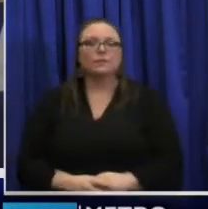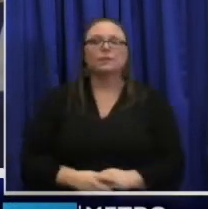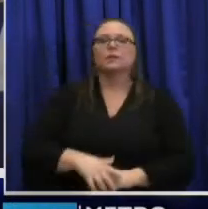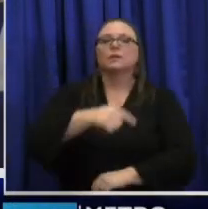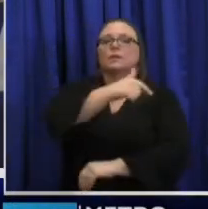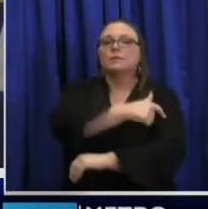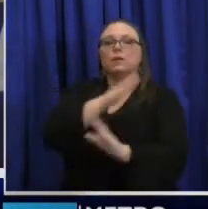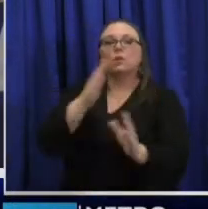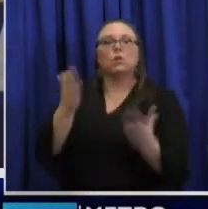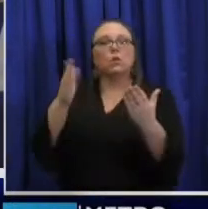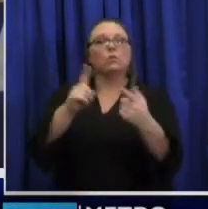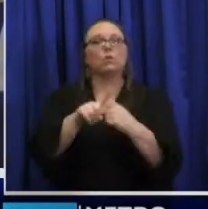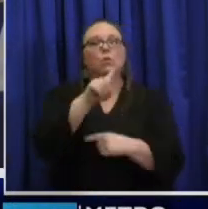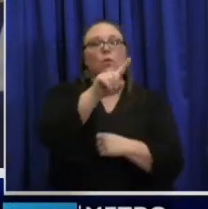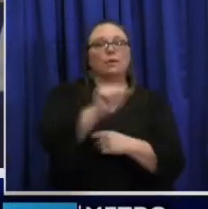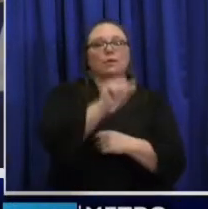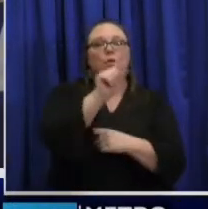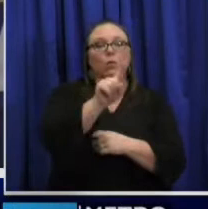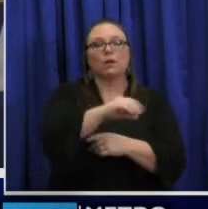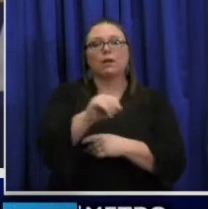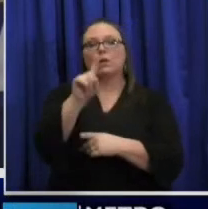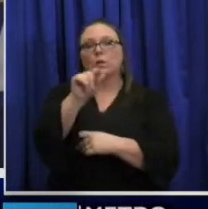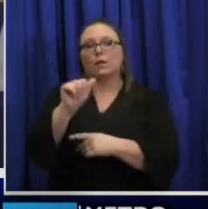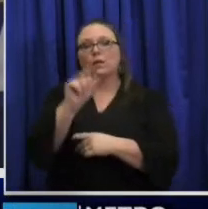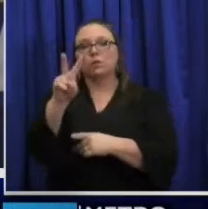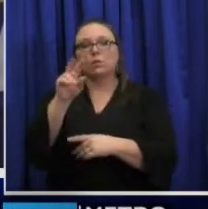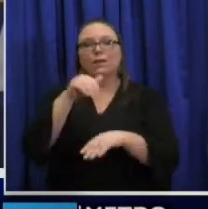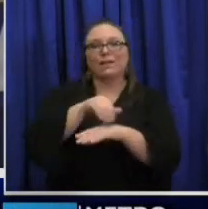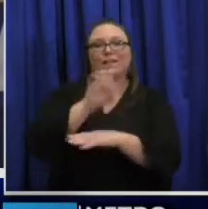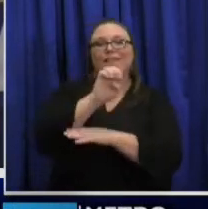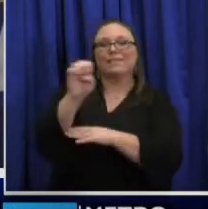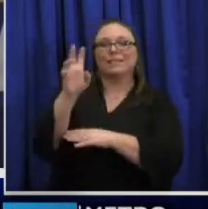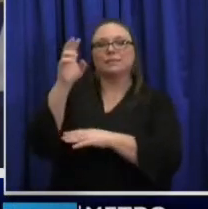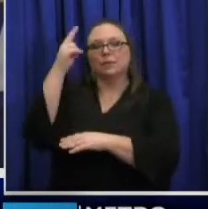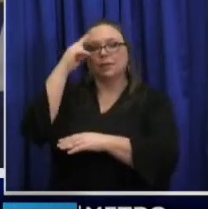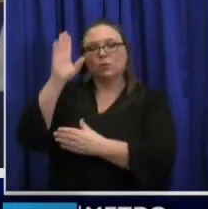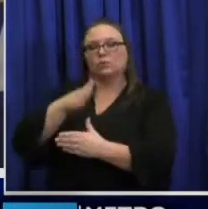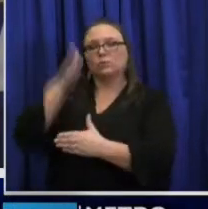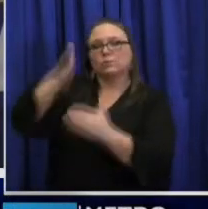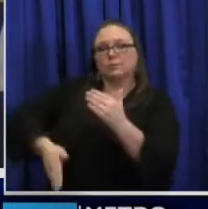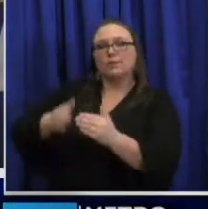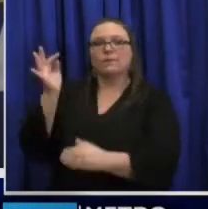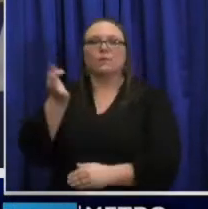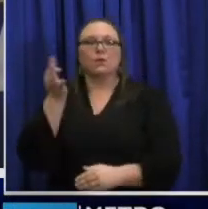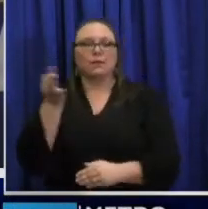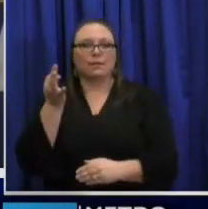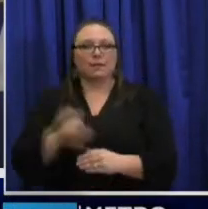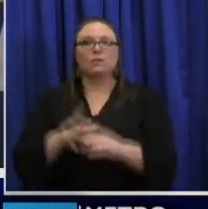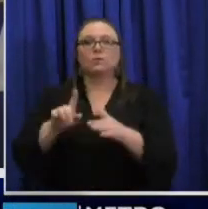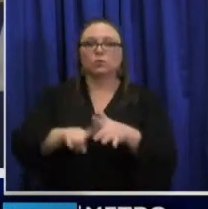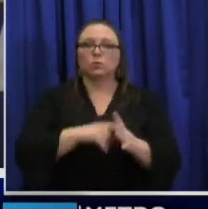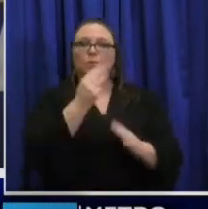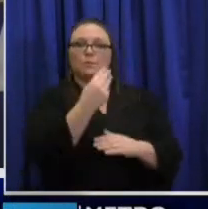to 1A1 and 1A2 at the East Nashville location will end on Friday. Beginning Monday morning, February